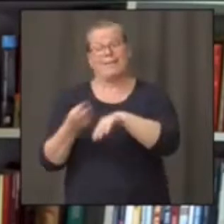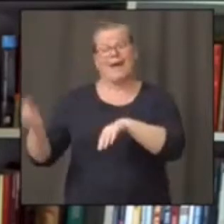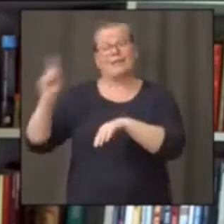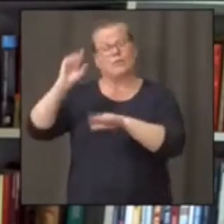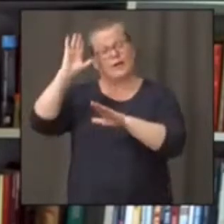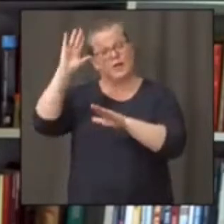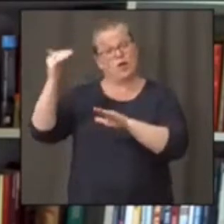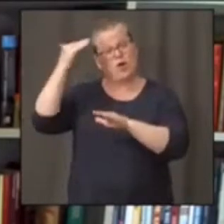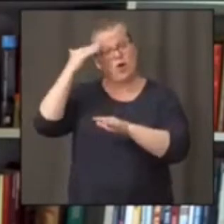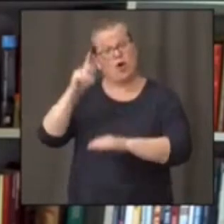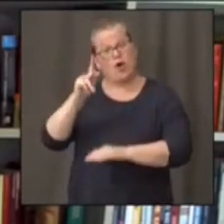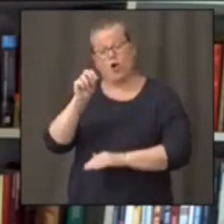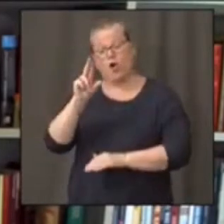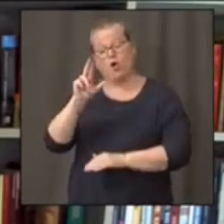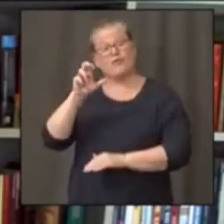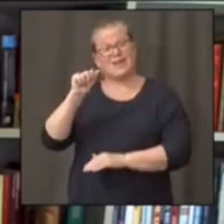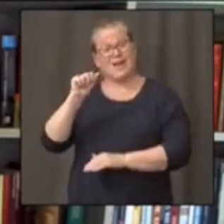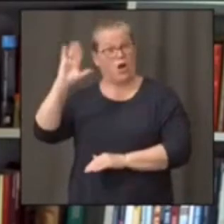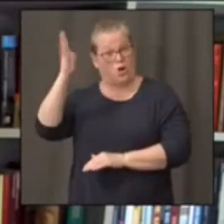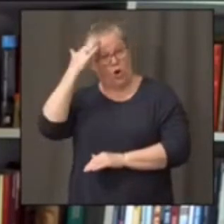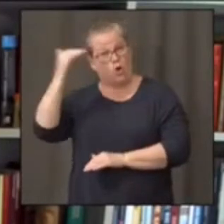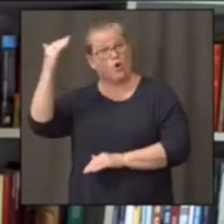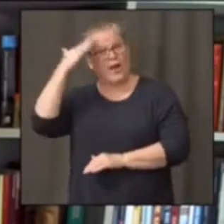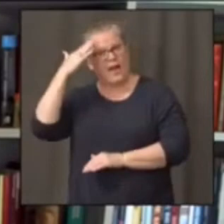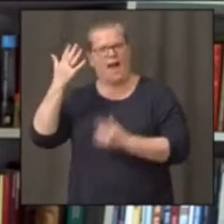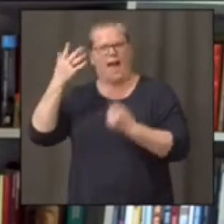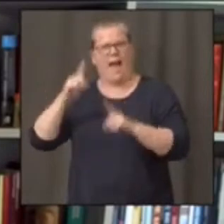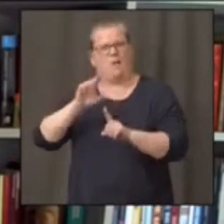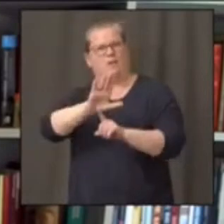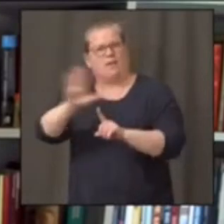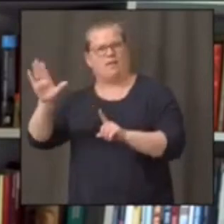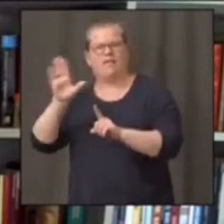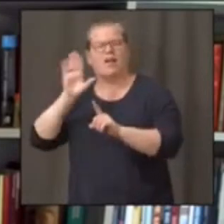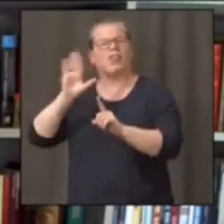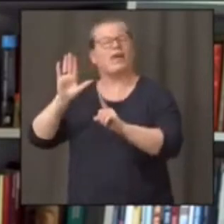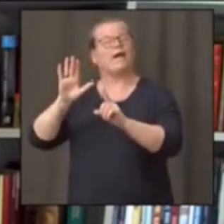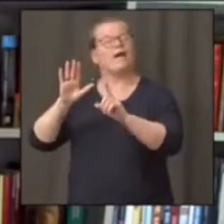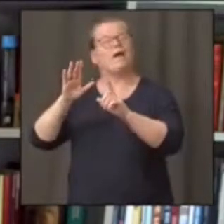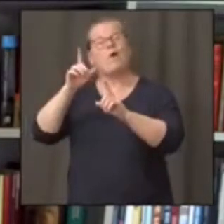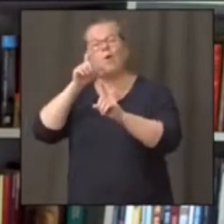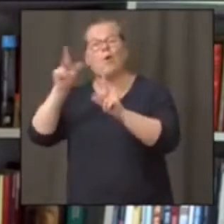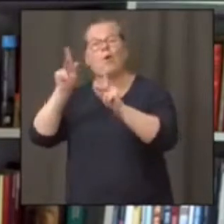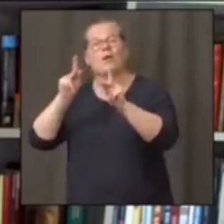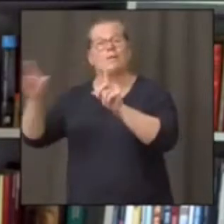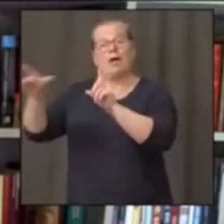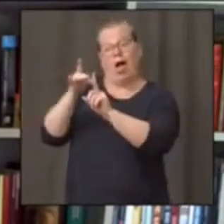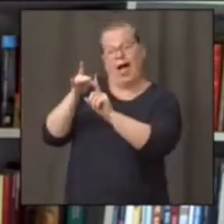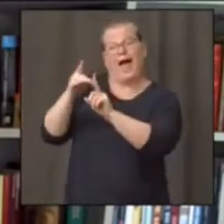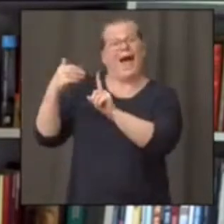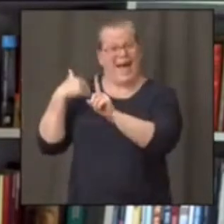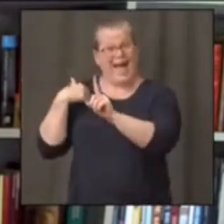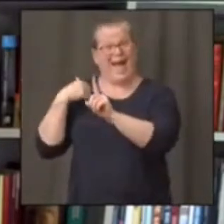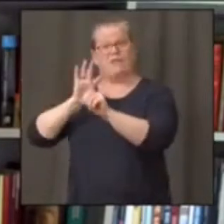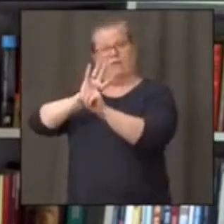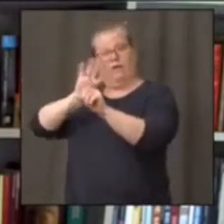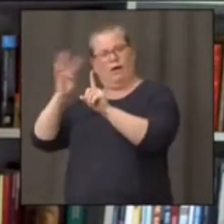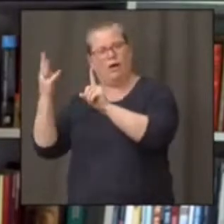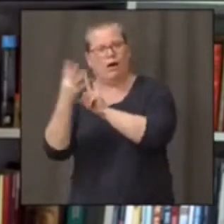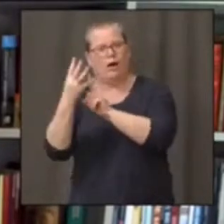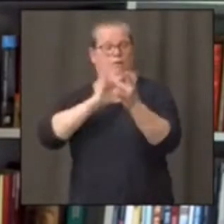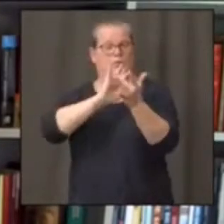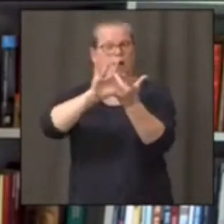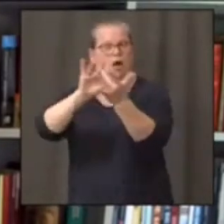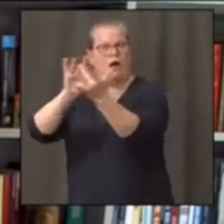intensive contact tracing. And I think that kind of adds to some of our knowledge, particularly about the subject that Miguel had just talked